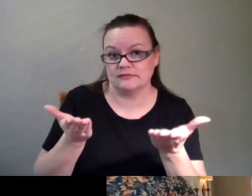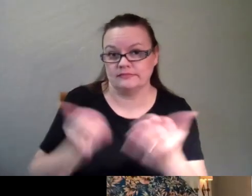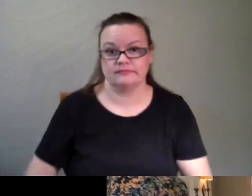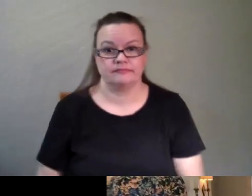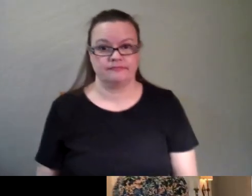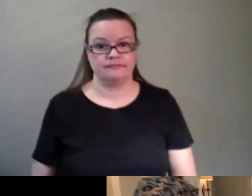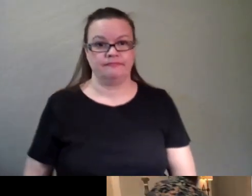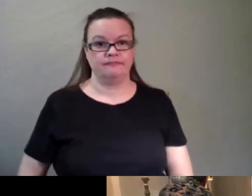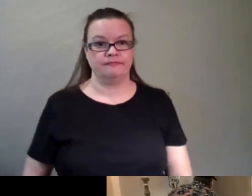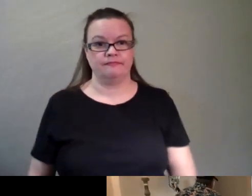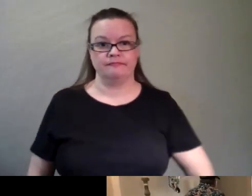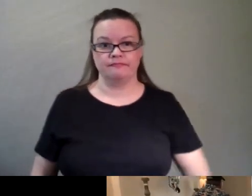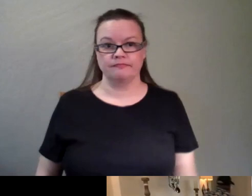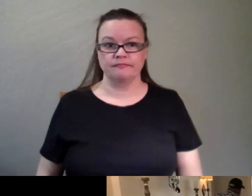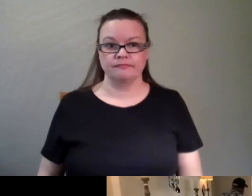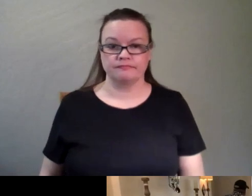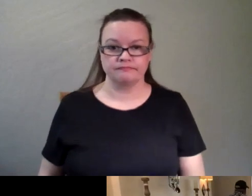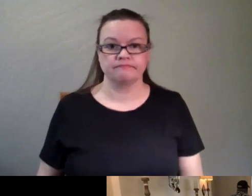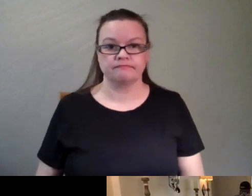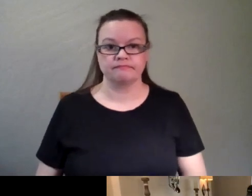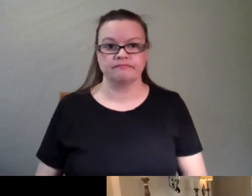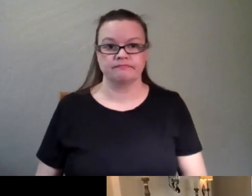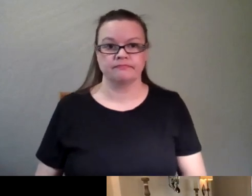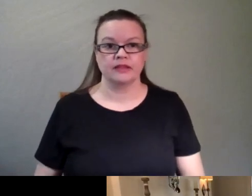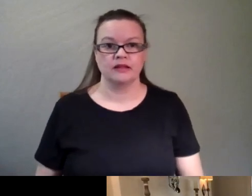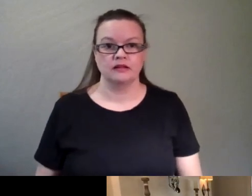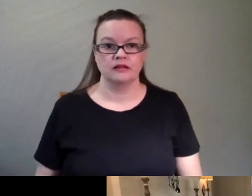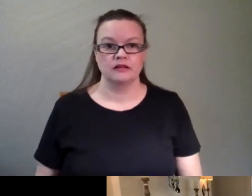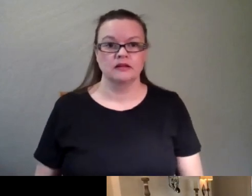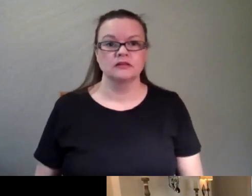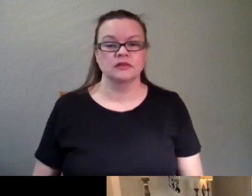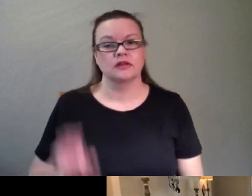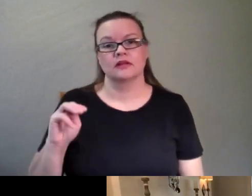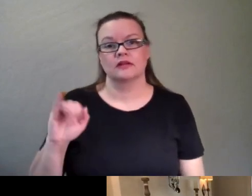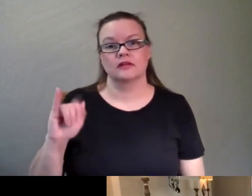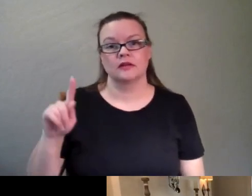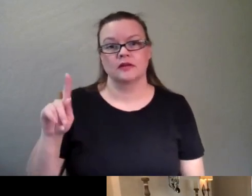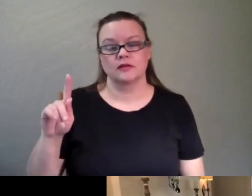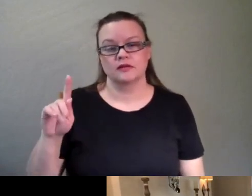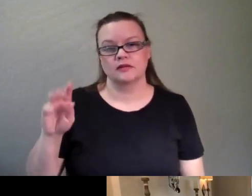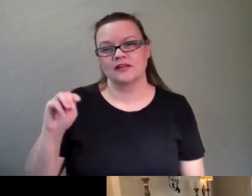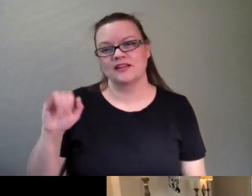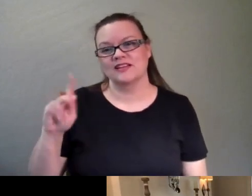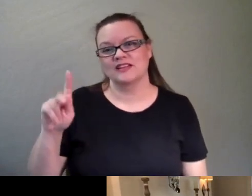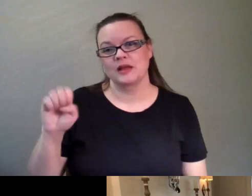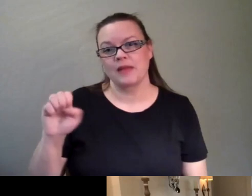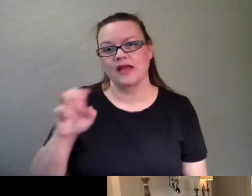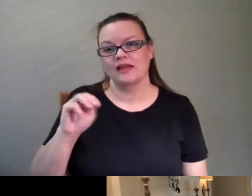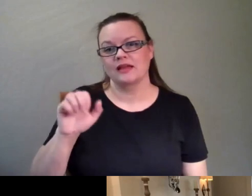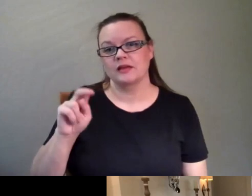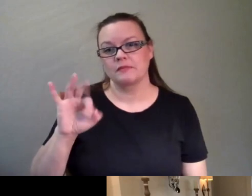dedicated public servants on both sides of the aisle. And certainly Mike Mansfield exemplified that.